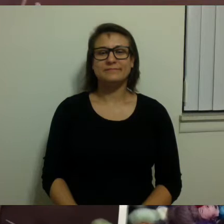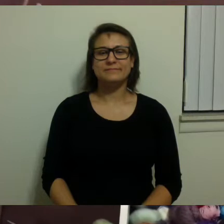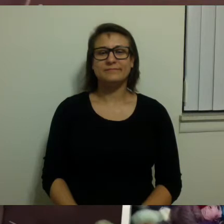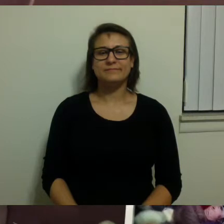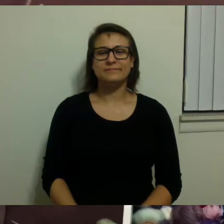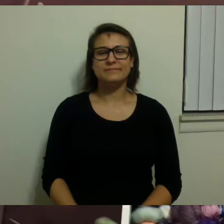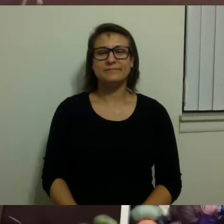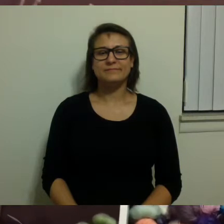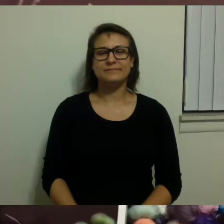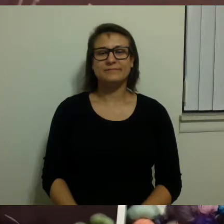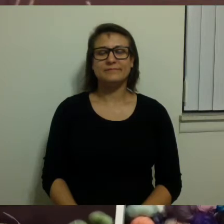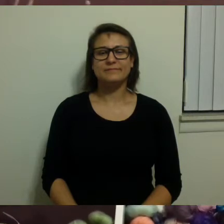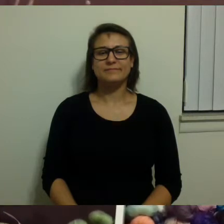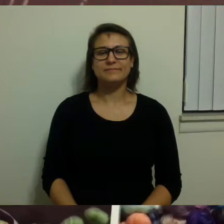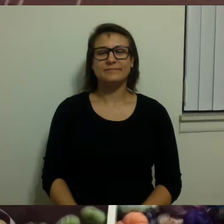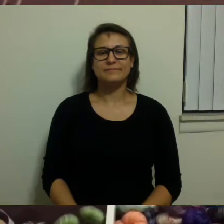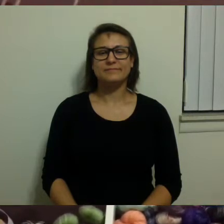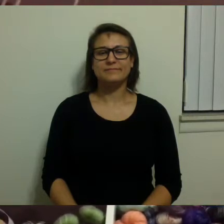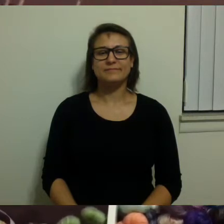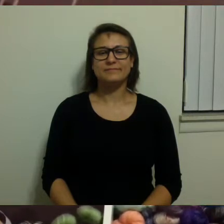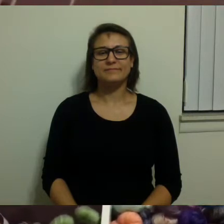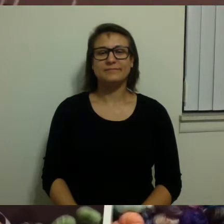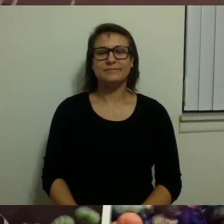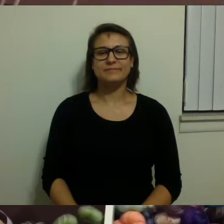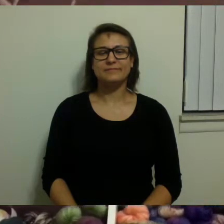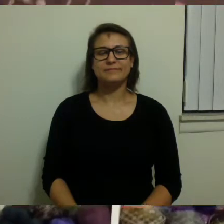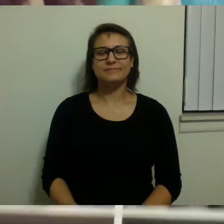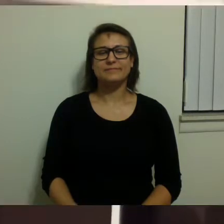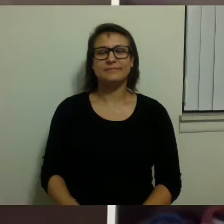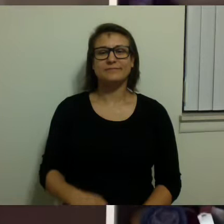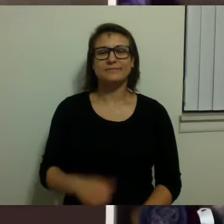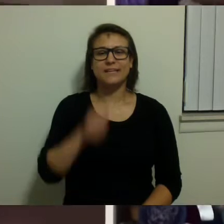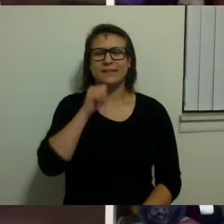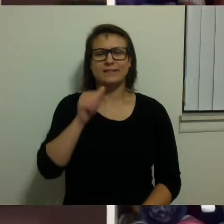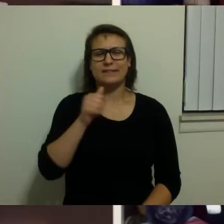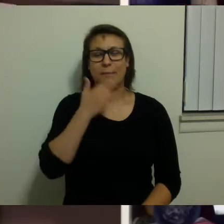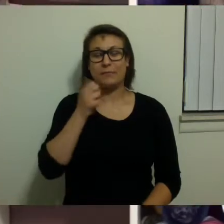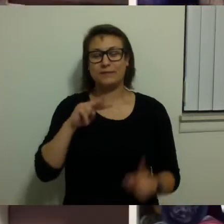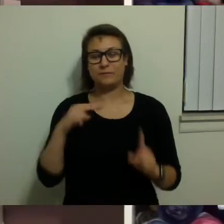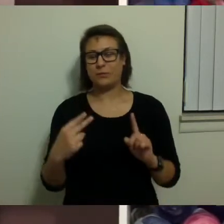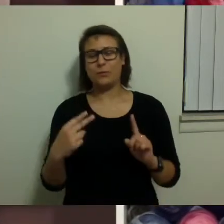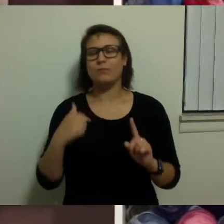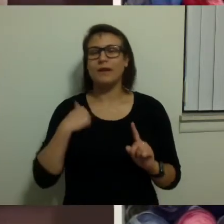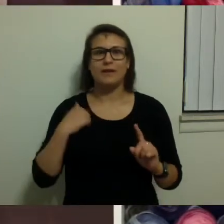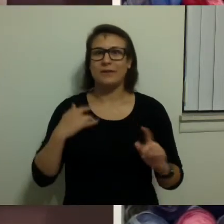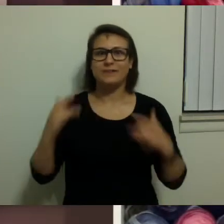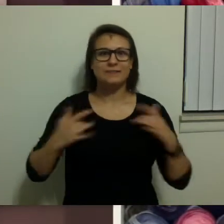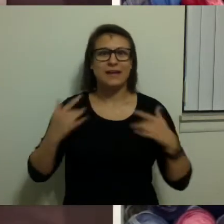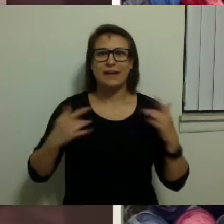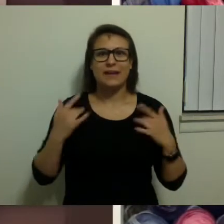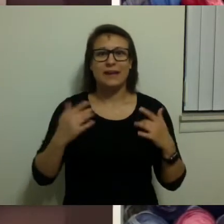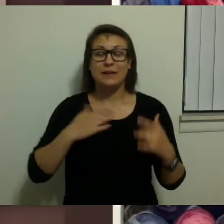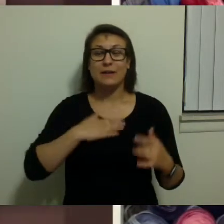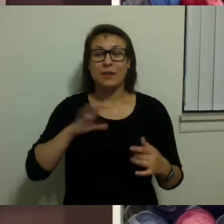It's not the best angle, but I'm just So excited. My craft room looks